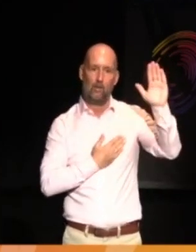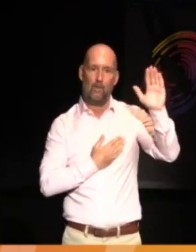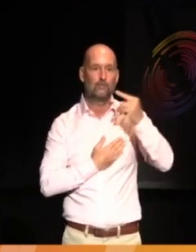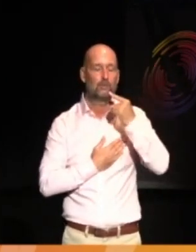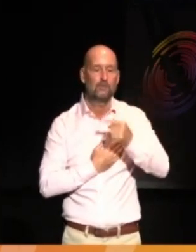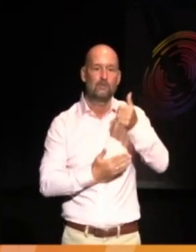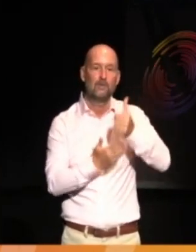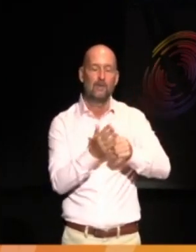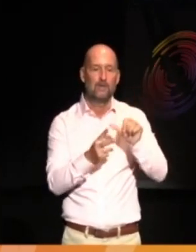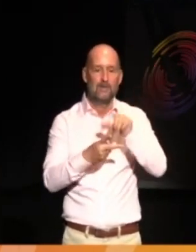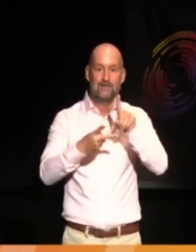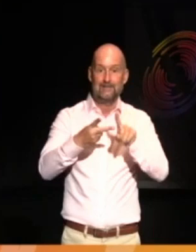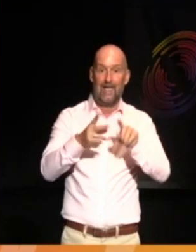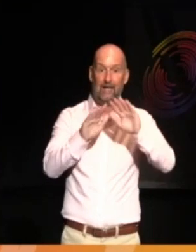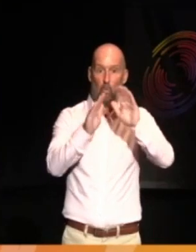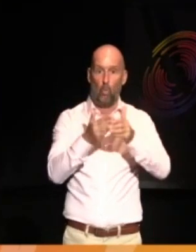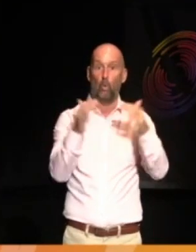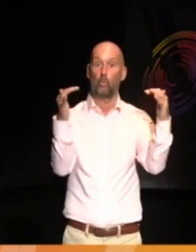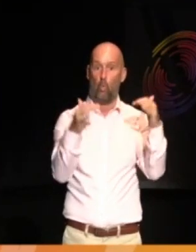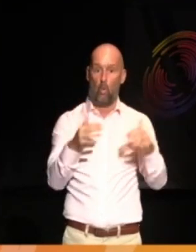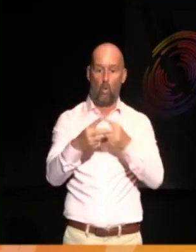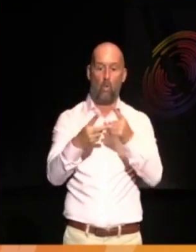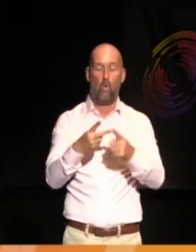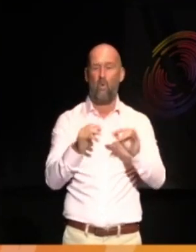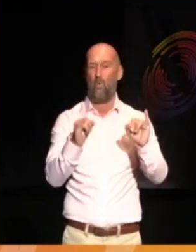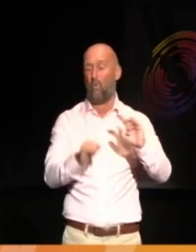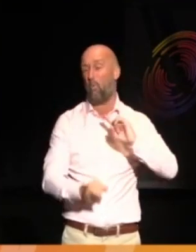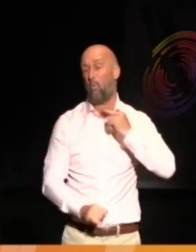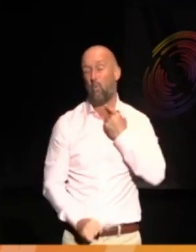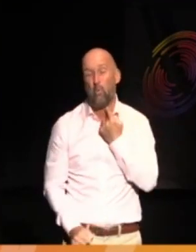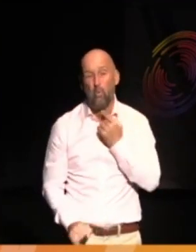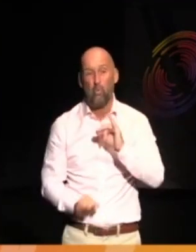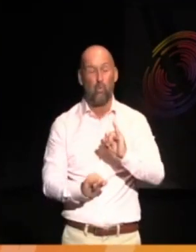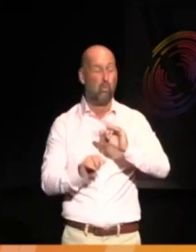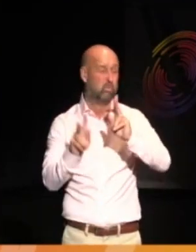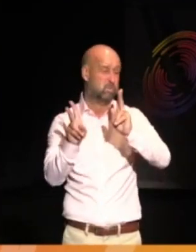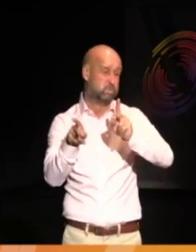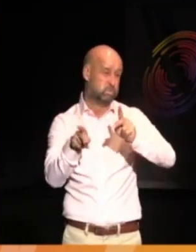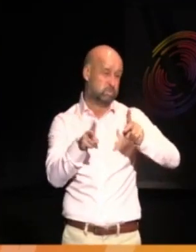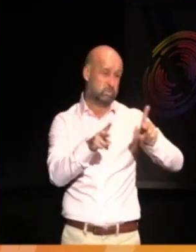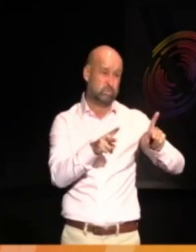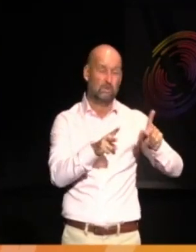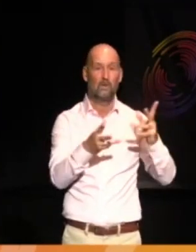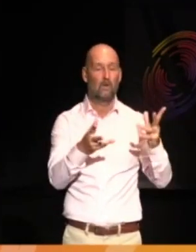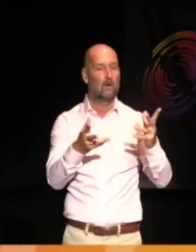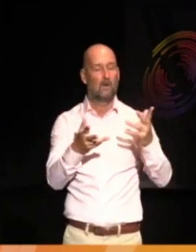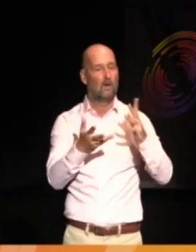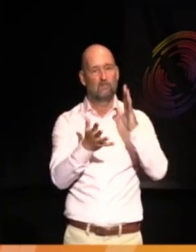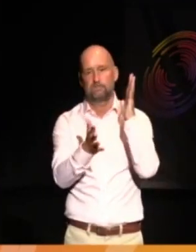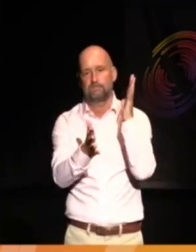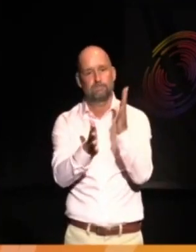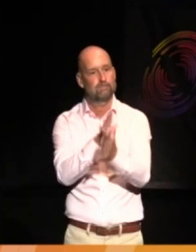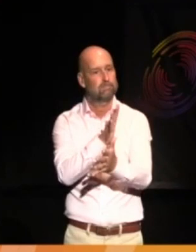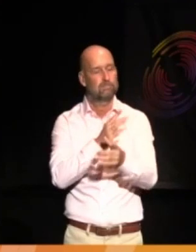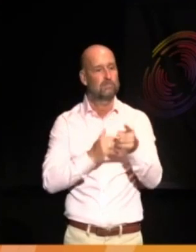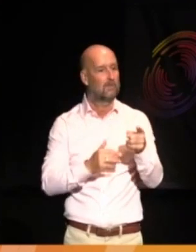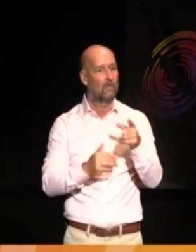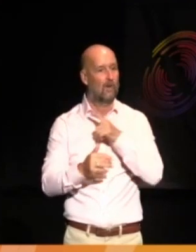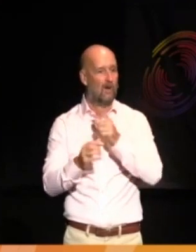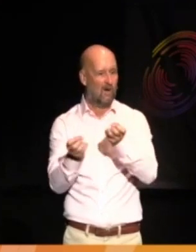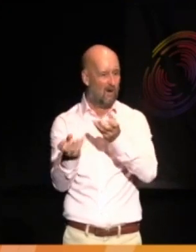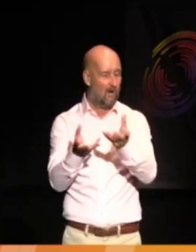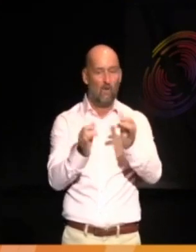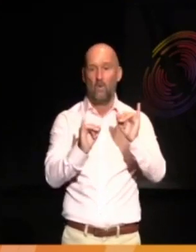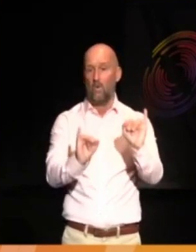was unbelievably barbaric and unbelievably high-tech in its ability to deliver technology. It was